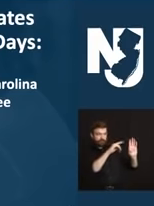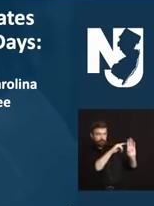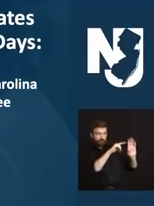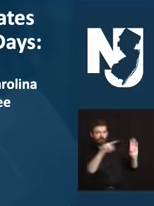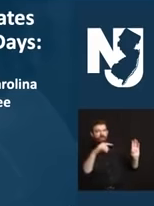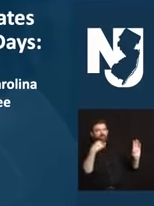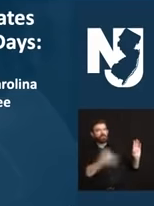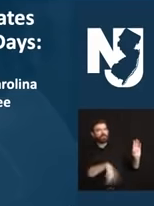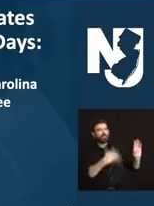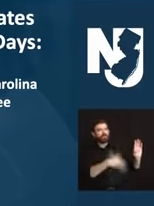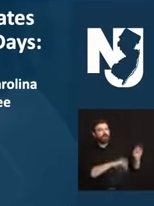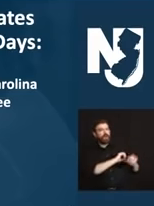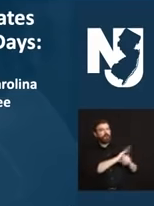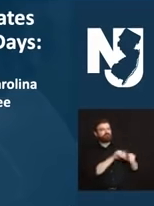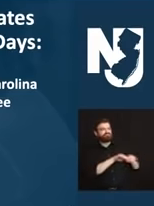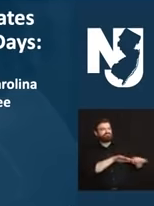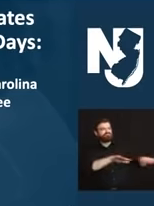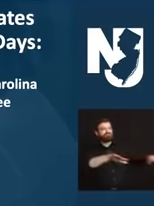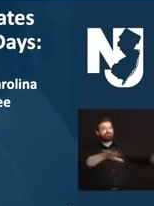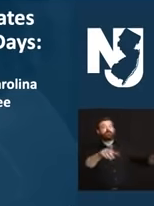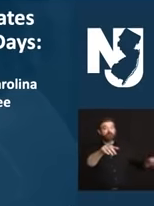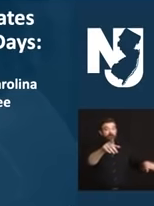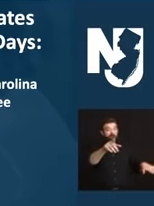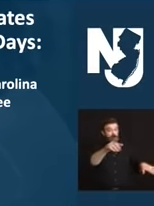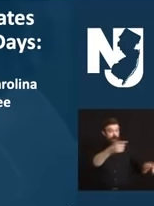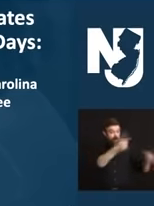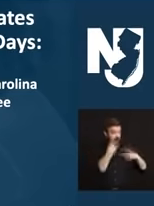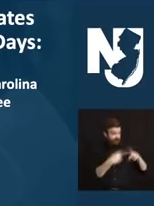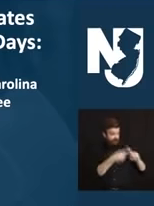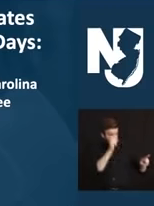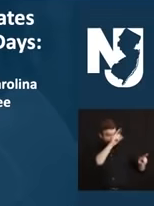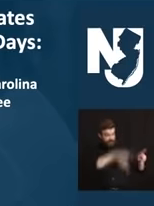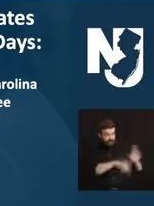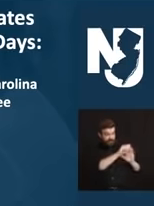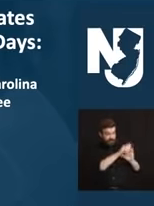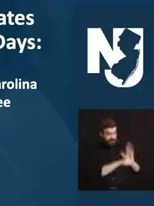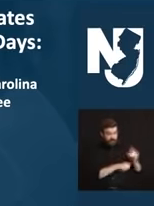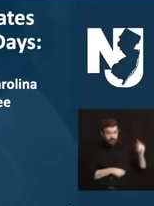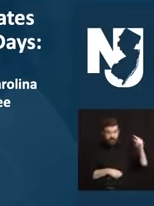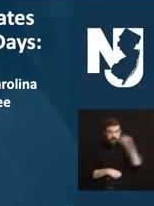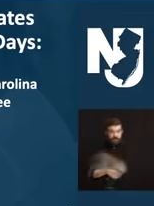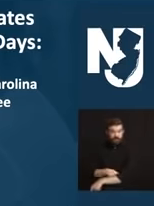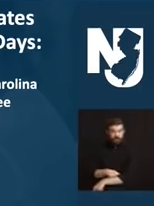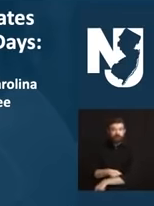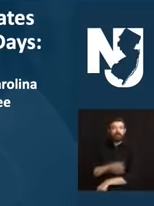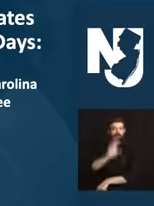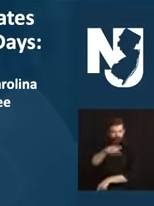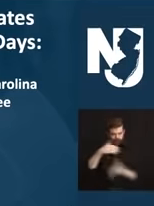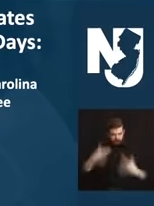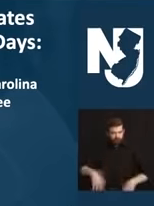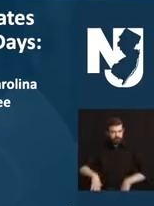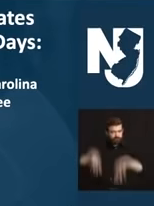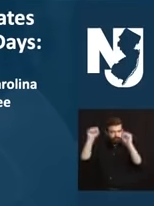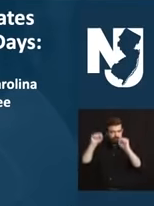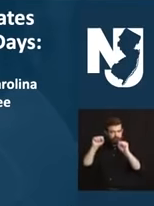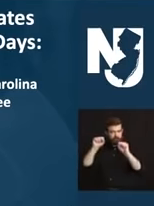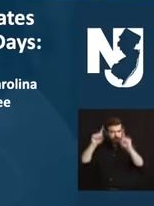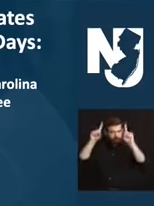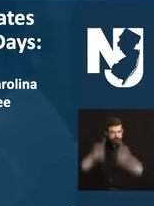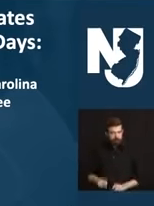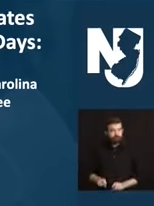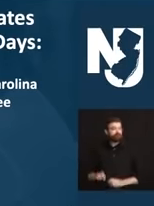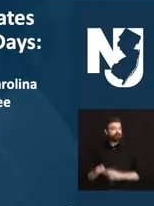get a COVID-19 test while you are here to ensure your health and safety and that of those around you. And by the way, we